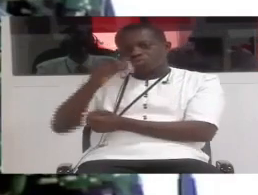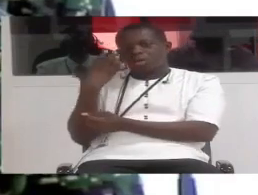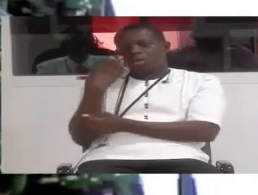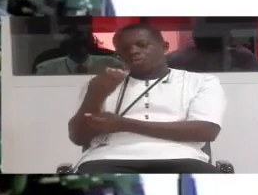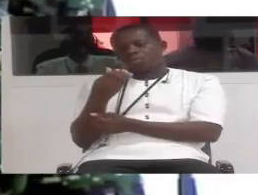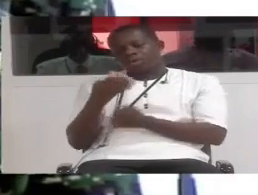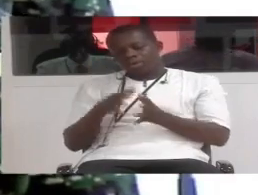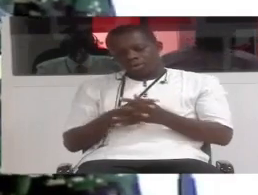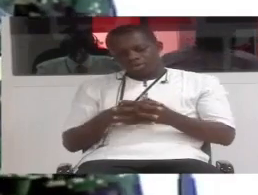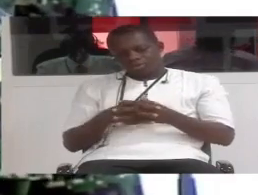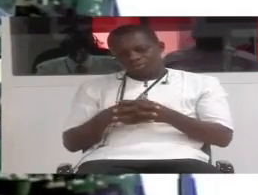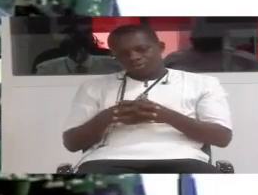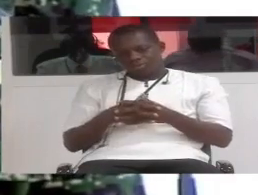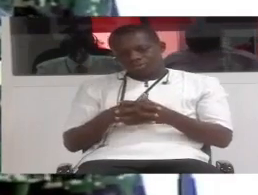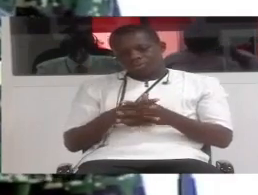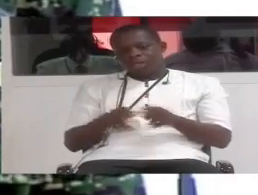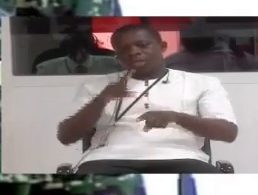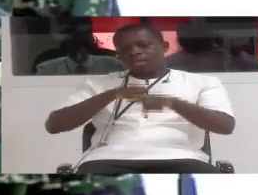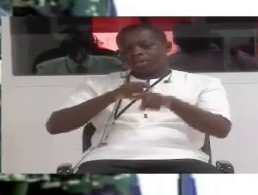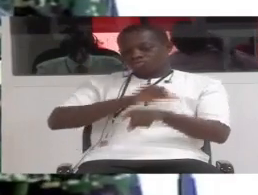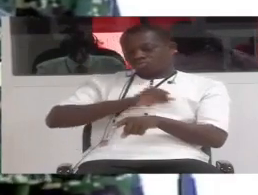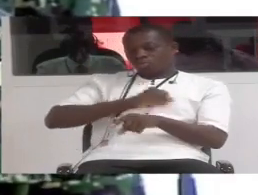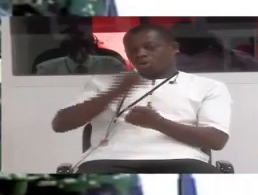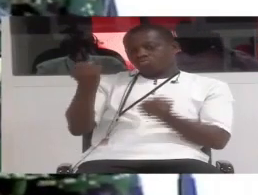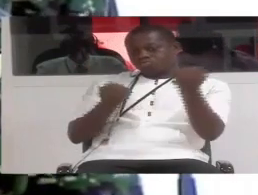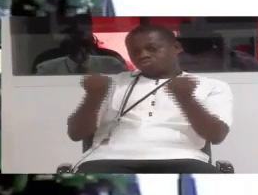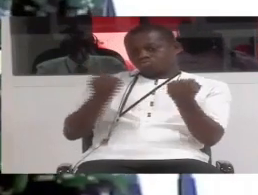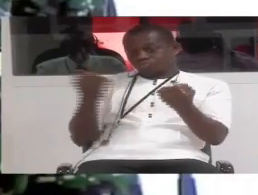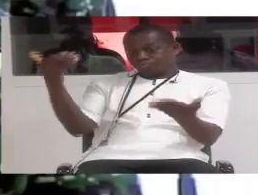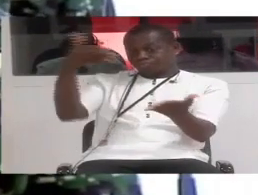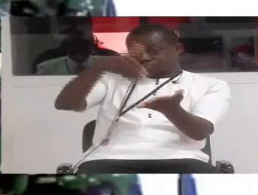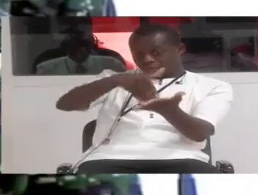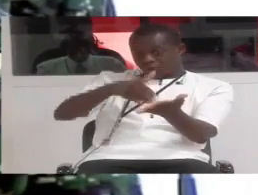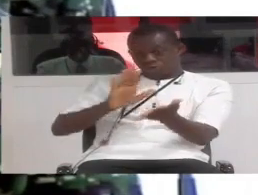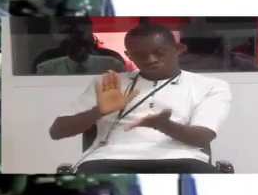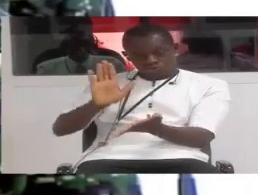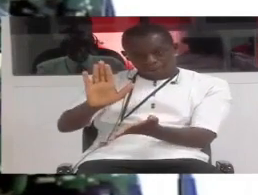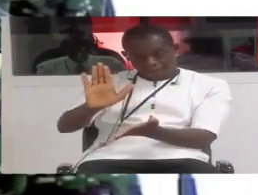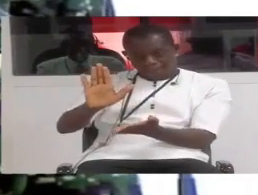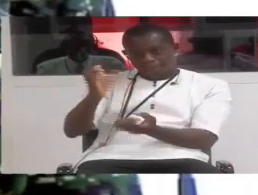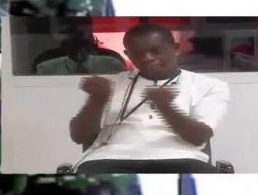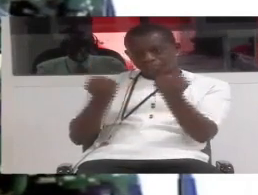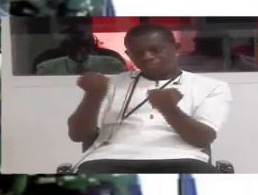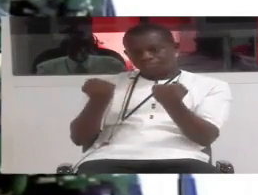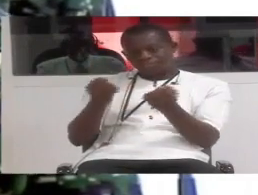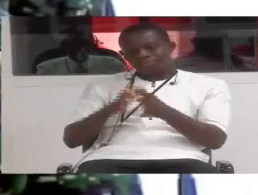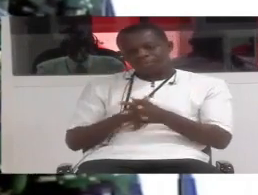gaay. When their vehicle came, we stopped